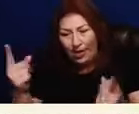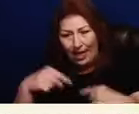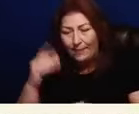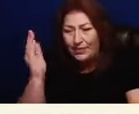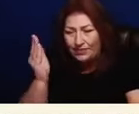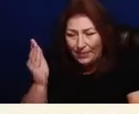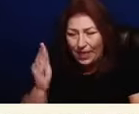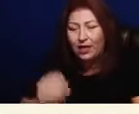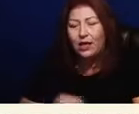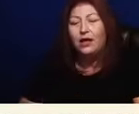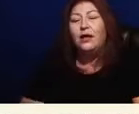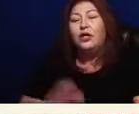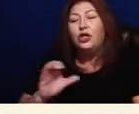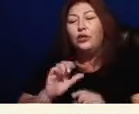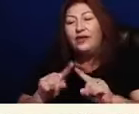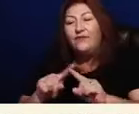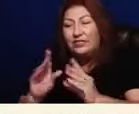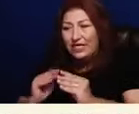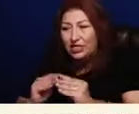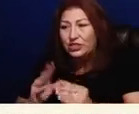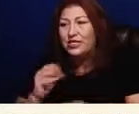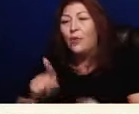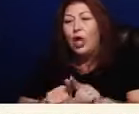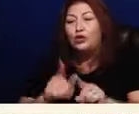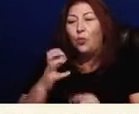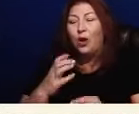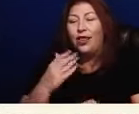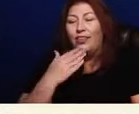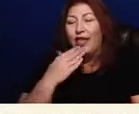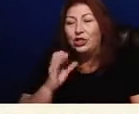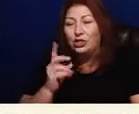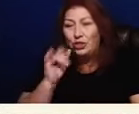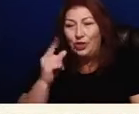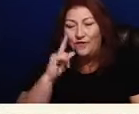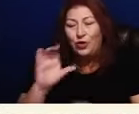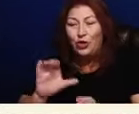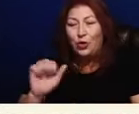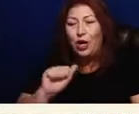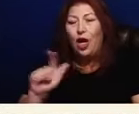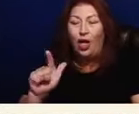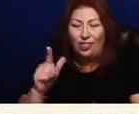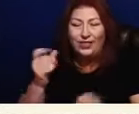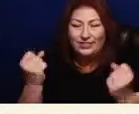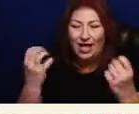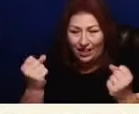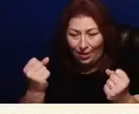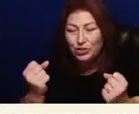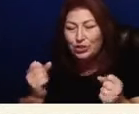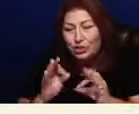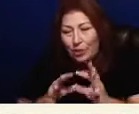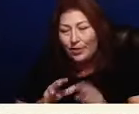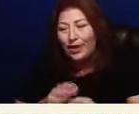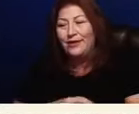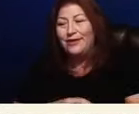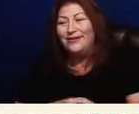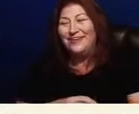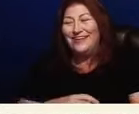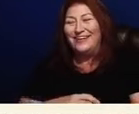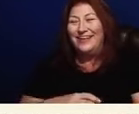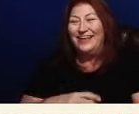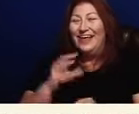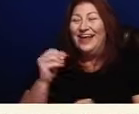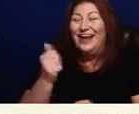to do the sessions. And we also want to thank Judy for, you know, doing all the sign language. And anybody who had